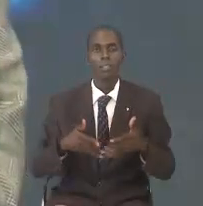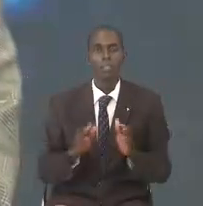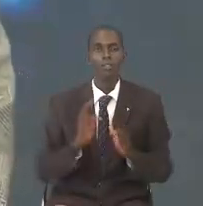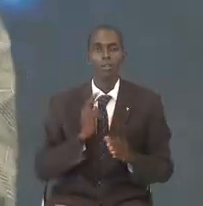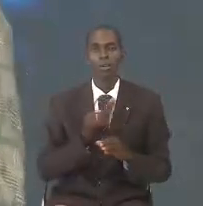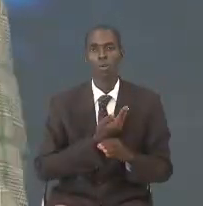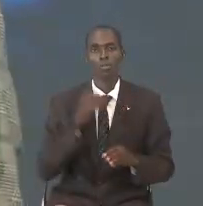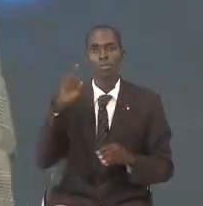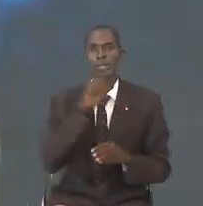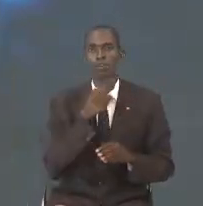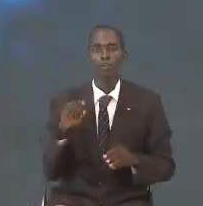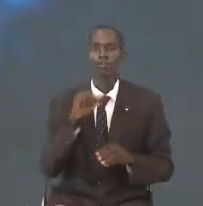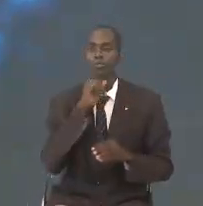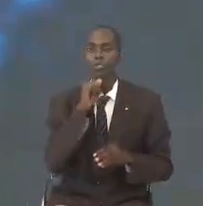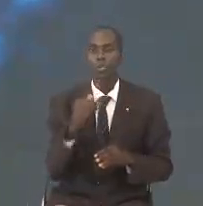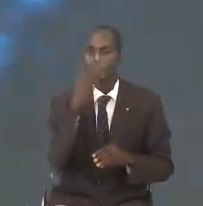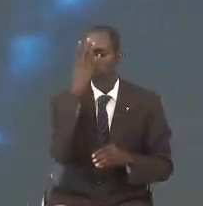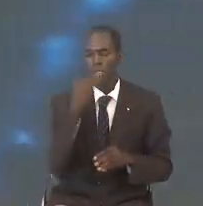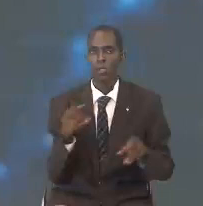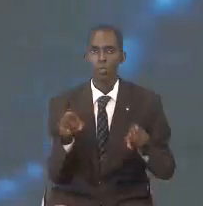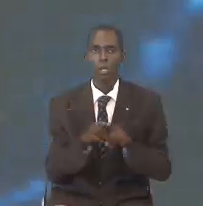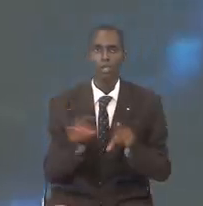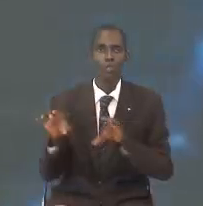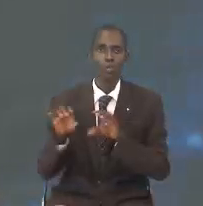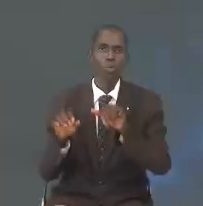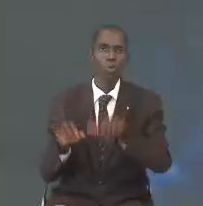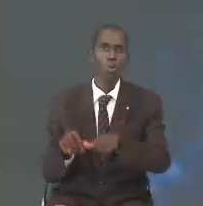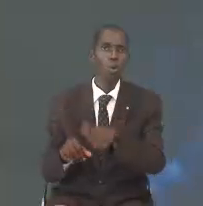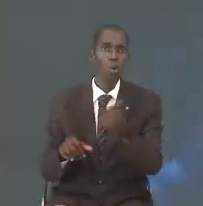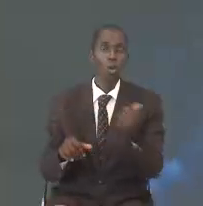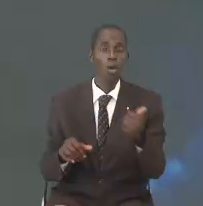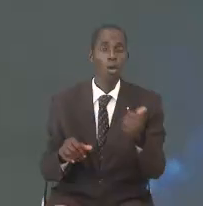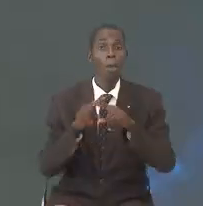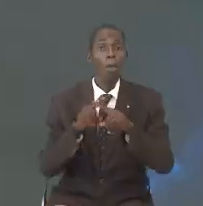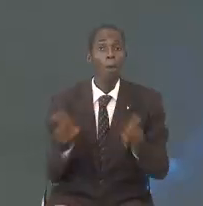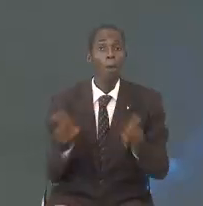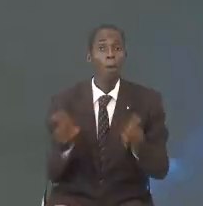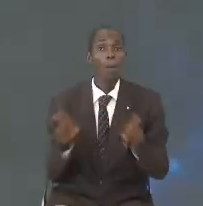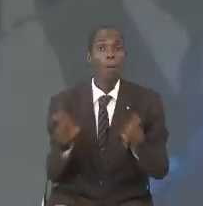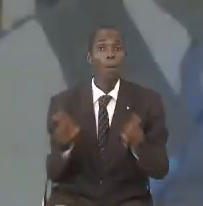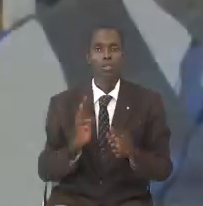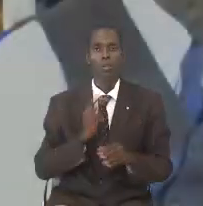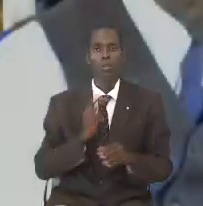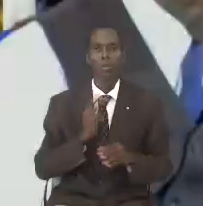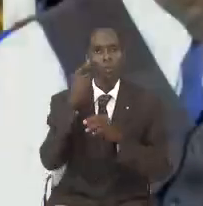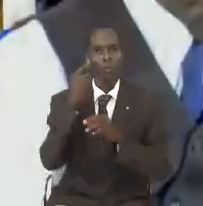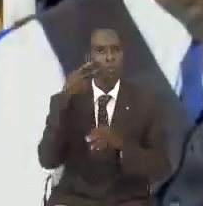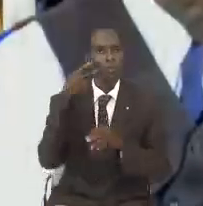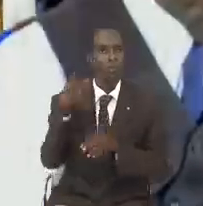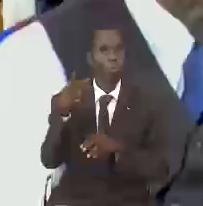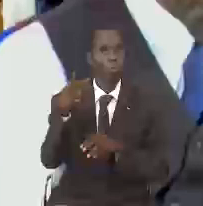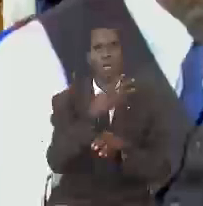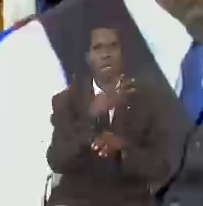sleep as do others, but let us watch and be sober. Verse